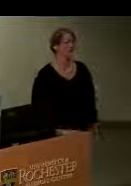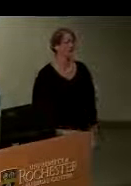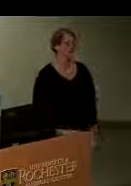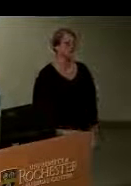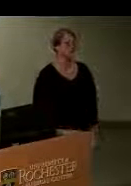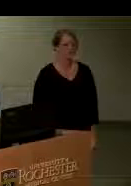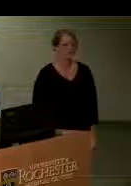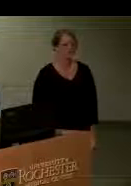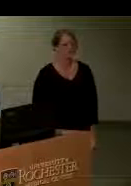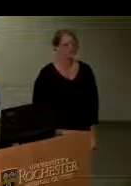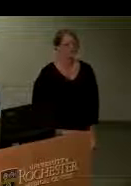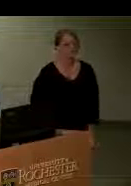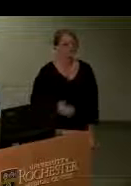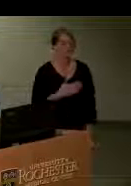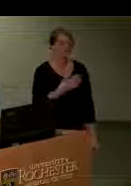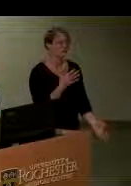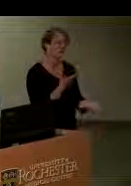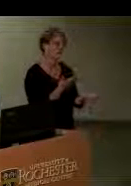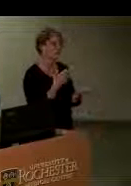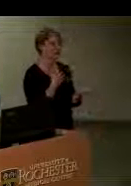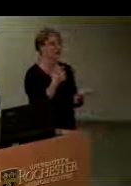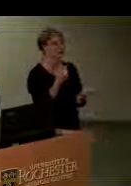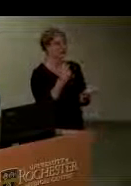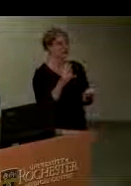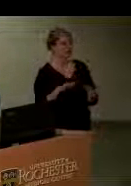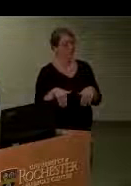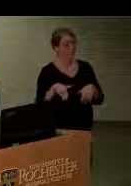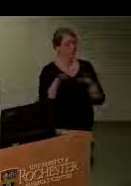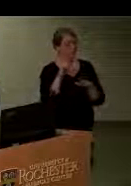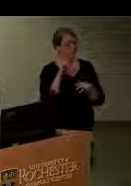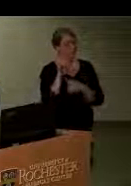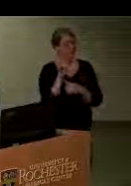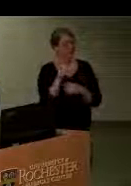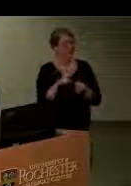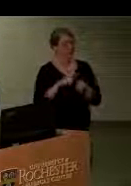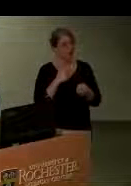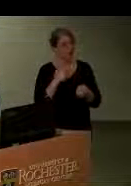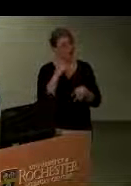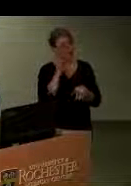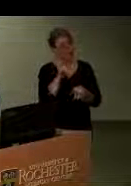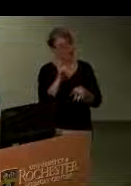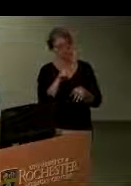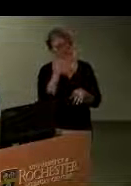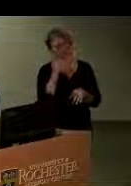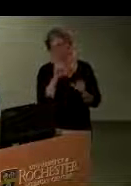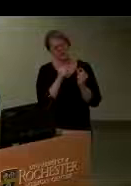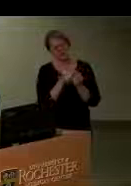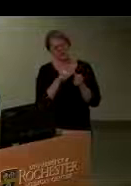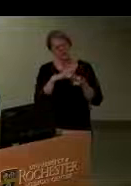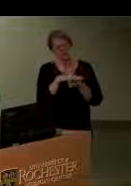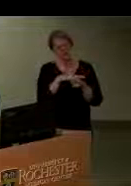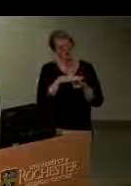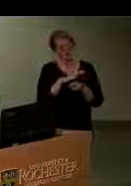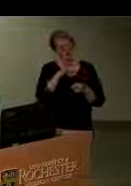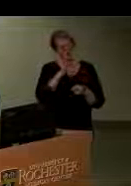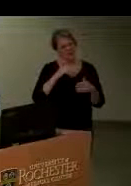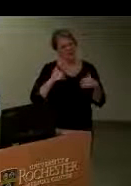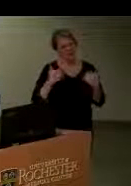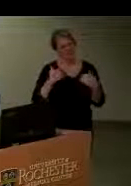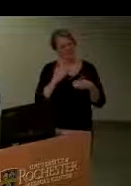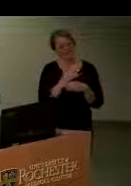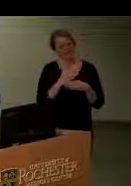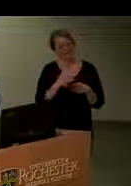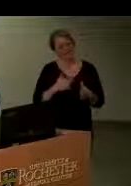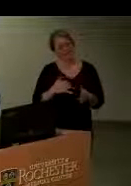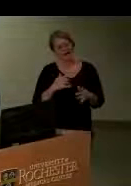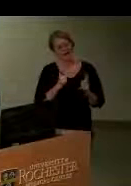so my general practitioner growing up from Long Island called me up and said, the best group in this whole region is looking for a young internist. I